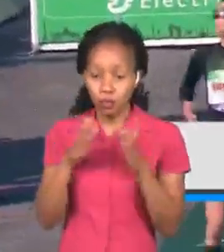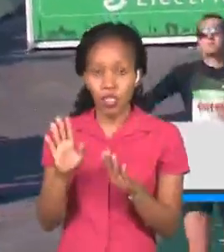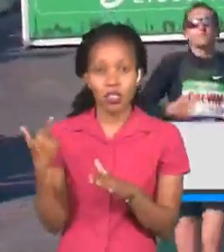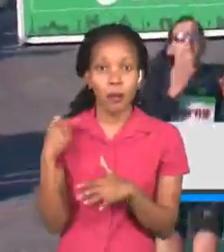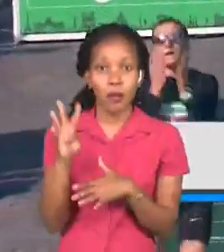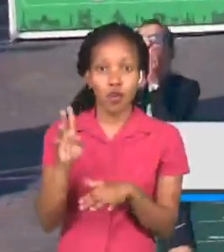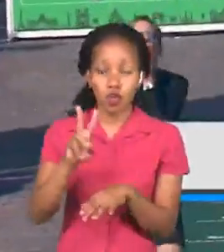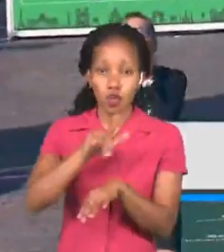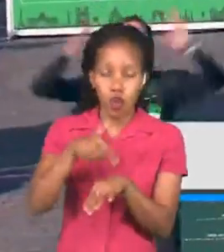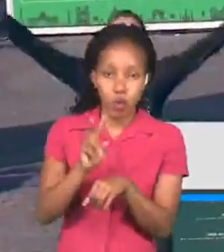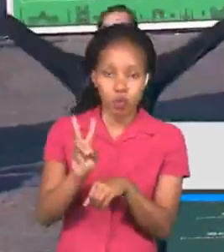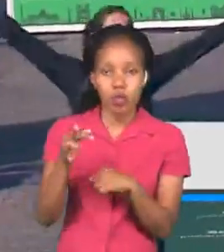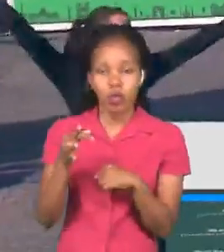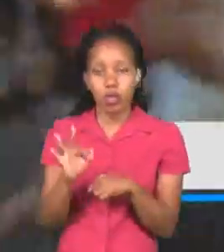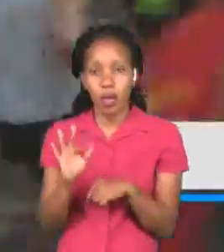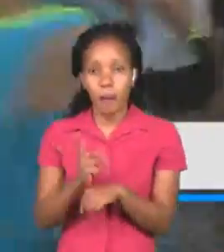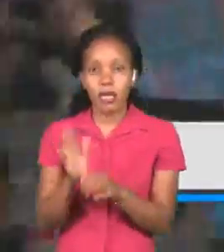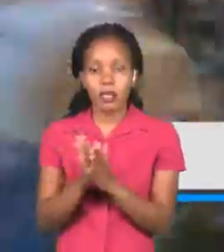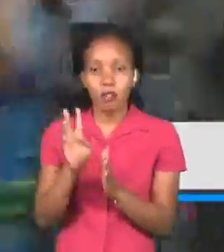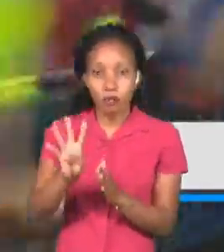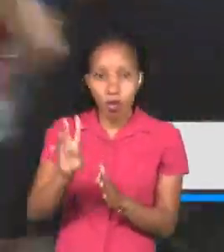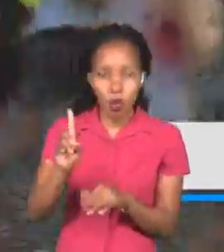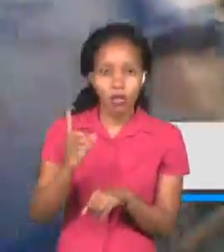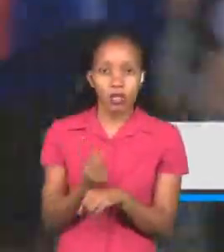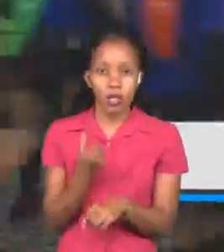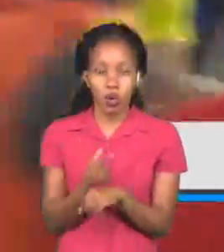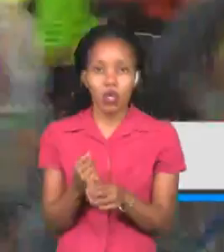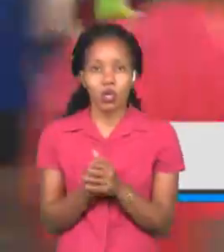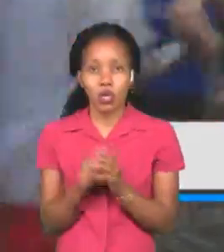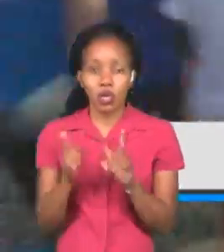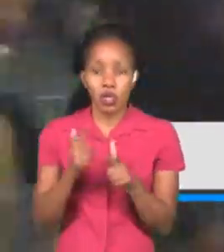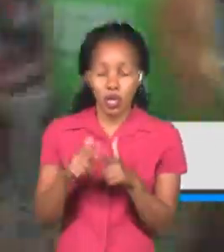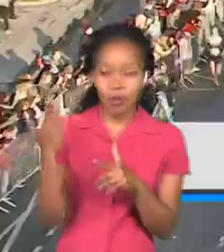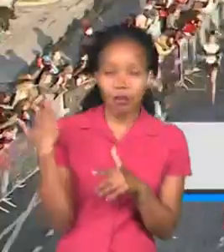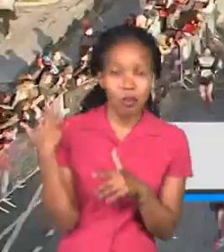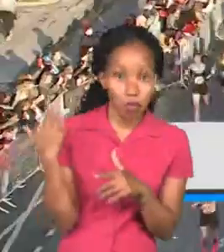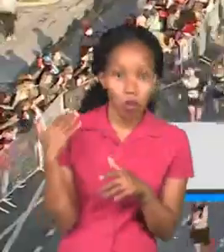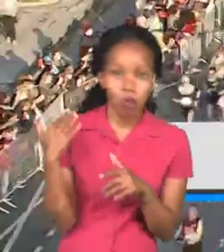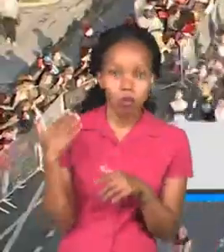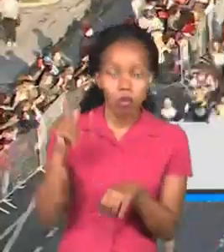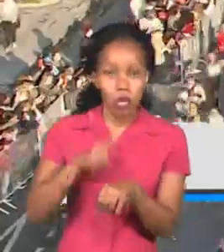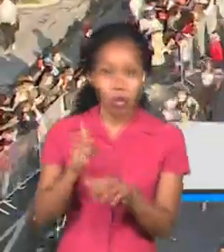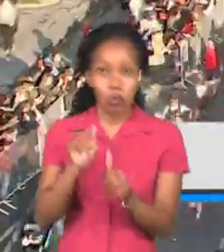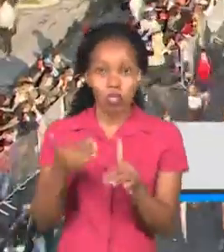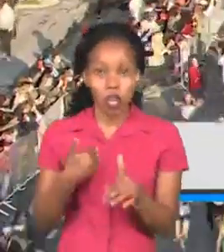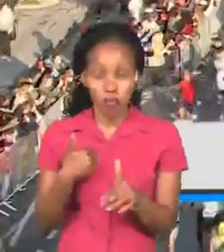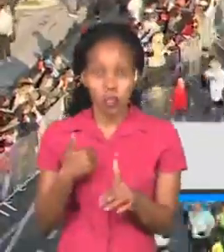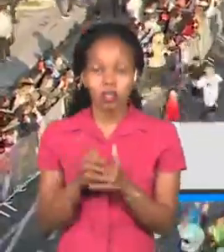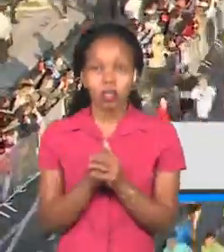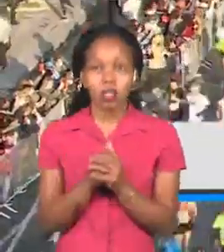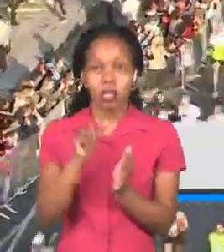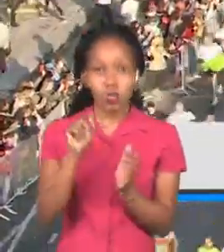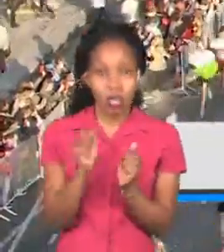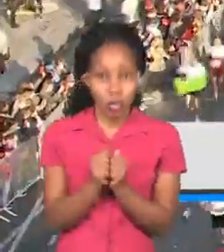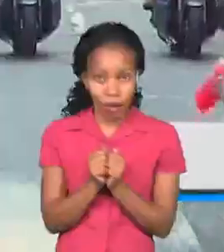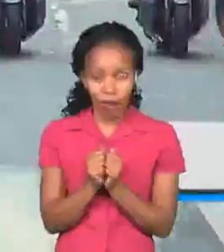2 hours, 23 minutes and 41 seconds, bettering by 41 seconds the previous national record set by Christel Duigny in